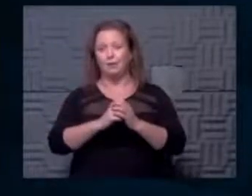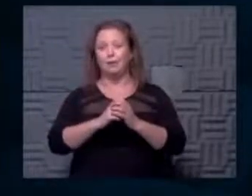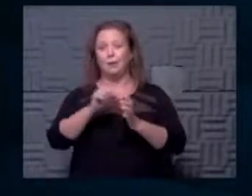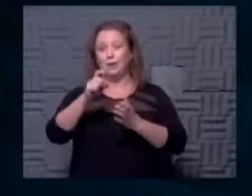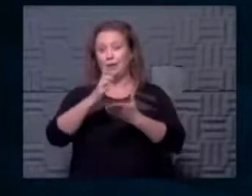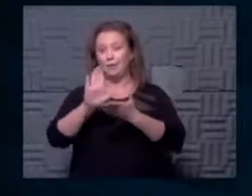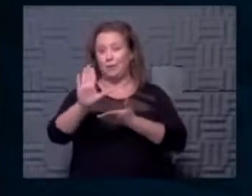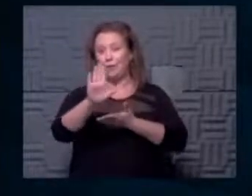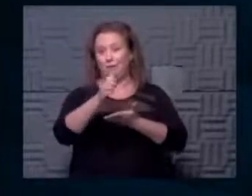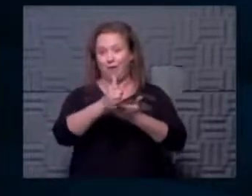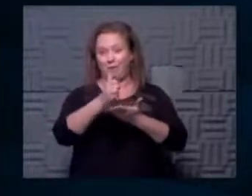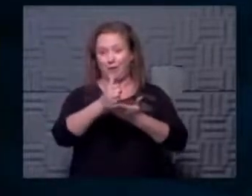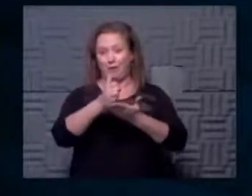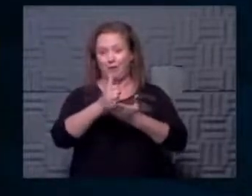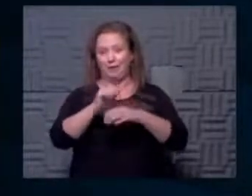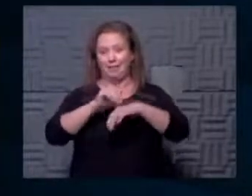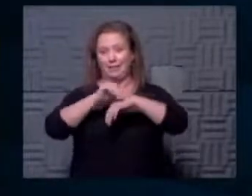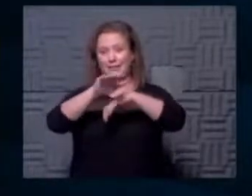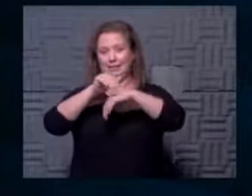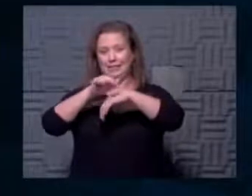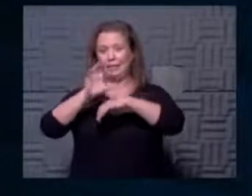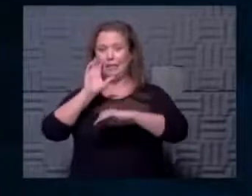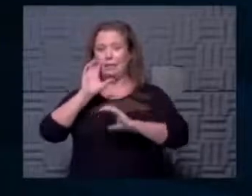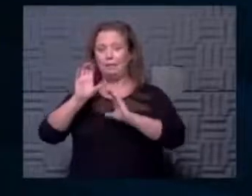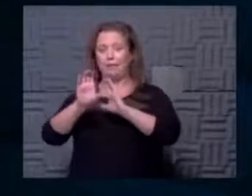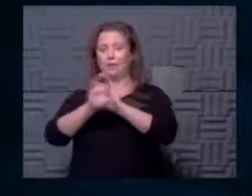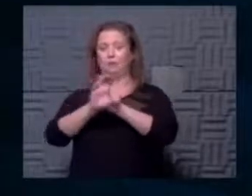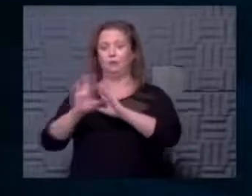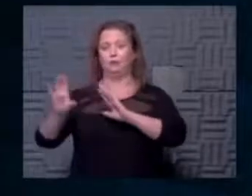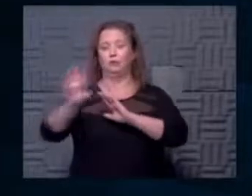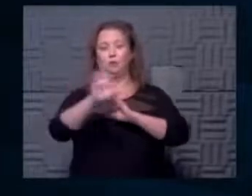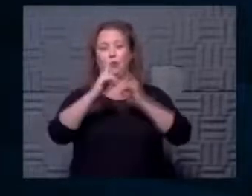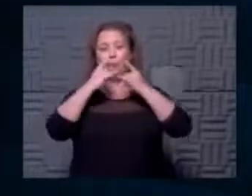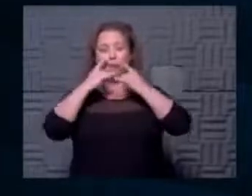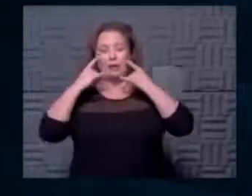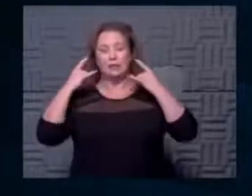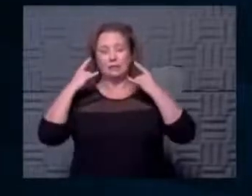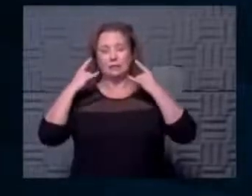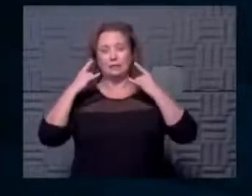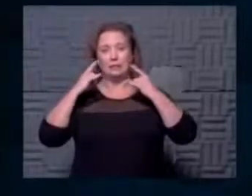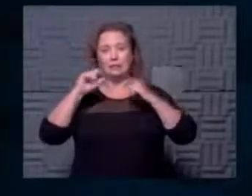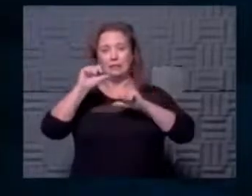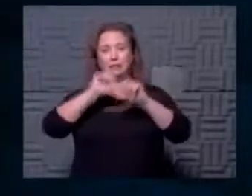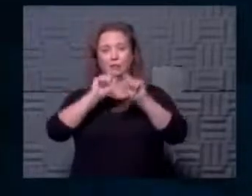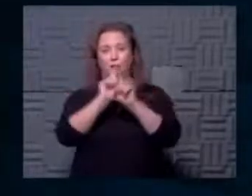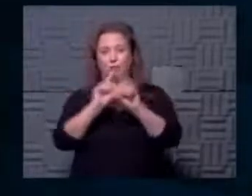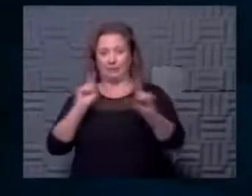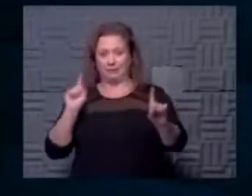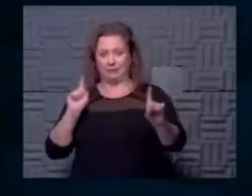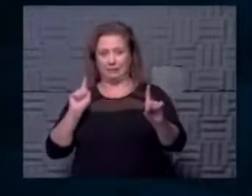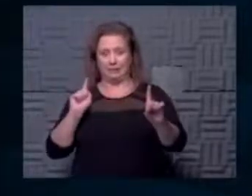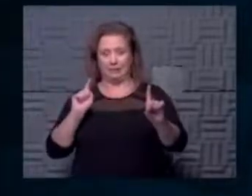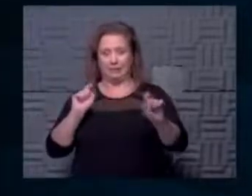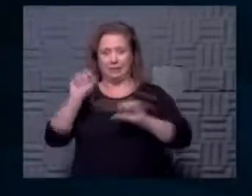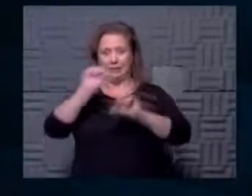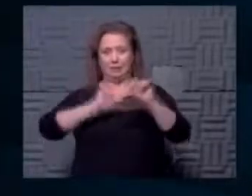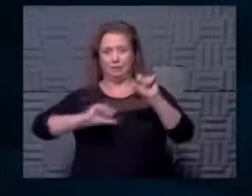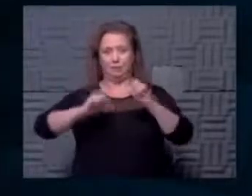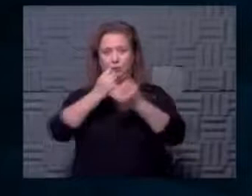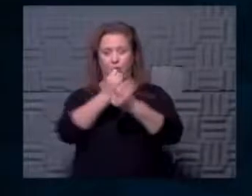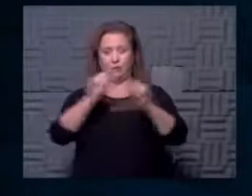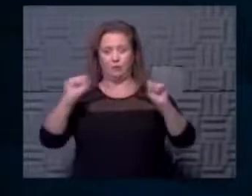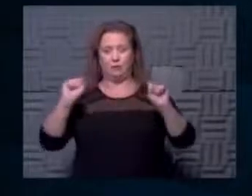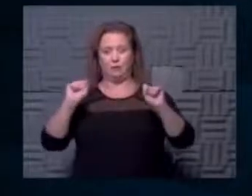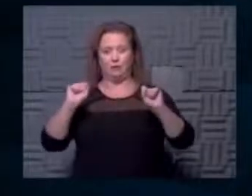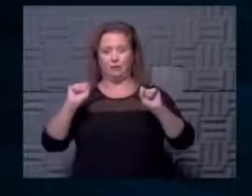need your help. We need you to keep sending us pictures of your wearing masks and social distancing to keep one another safe. You can